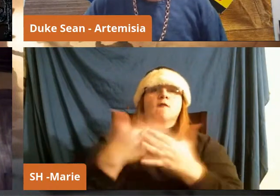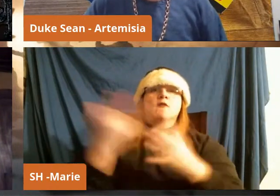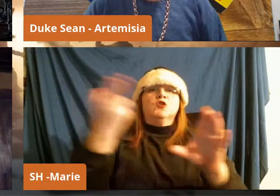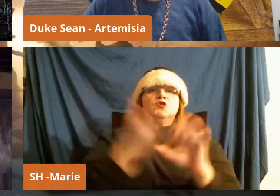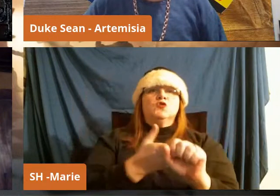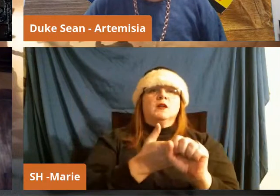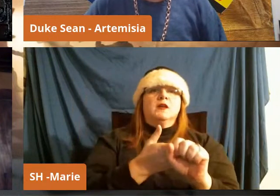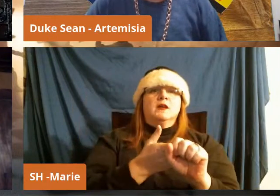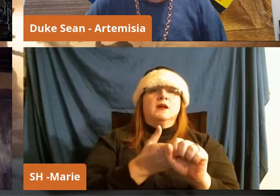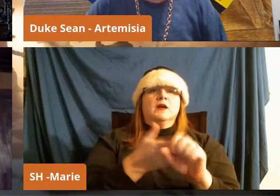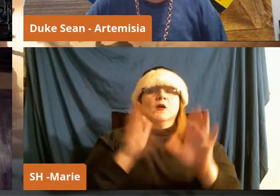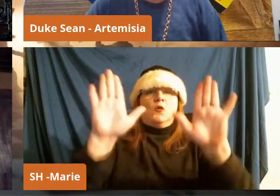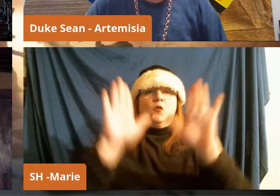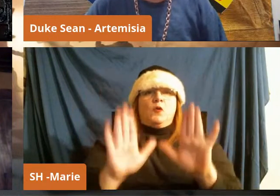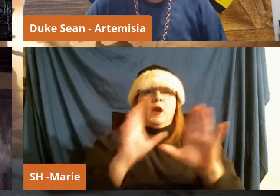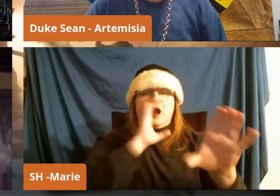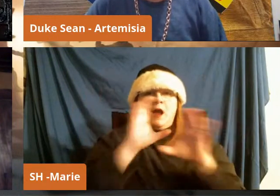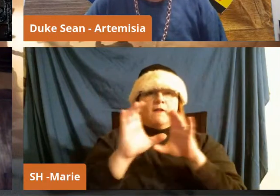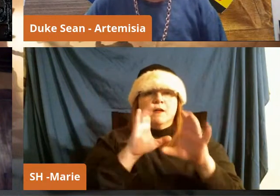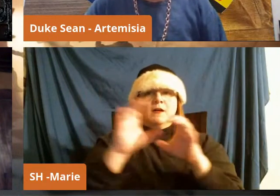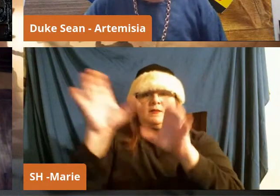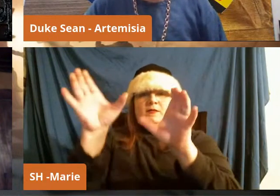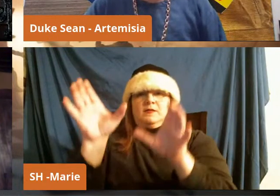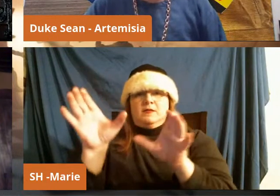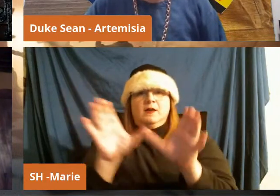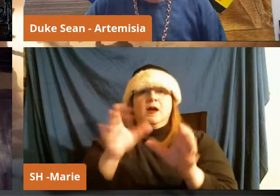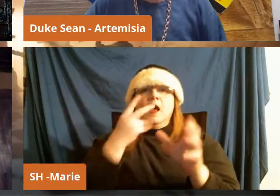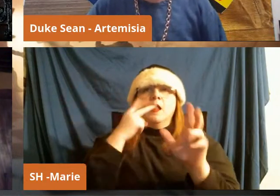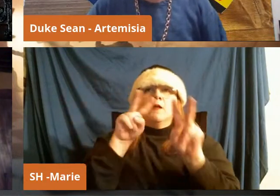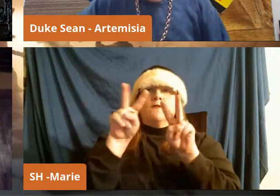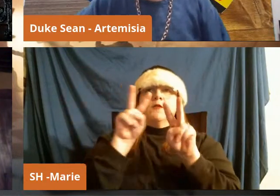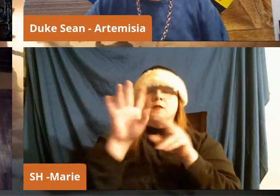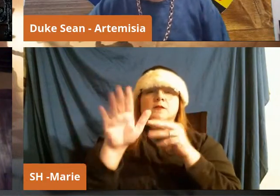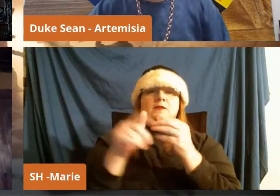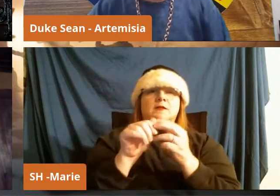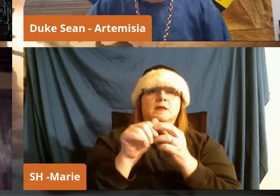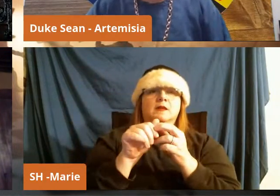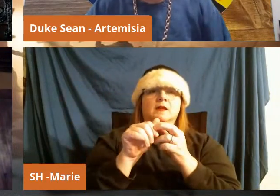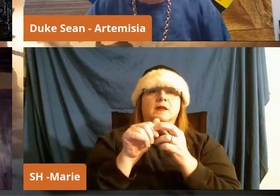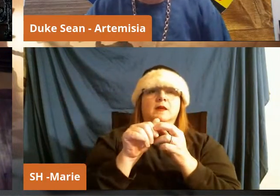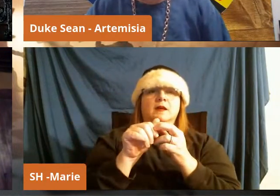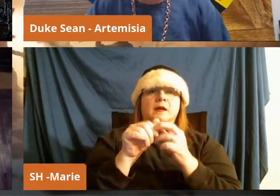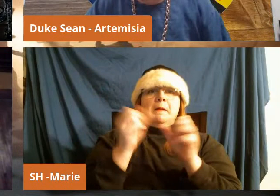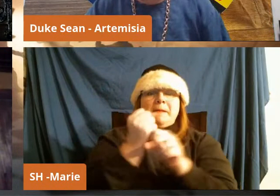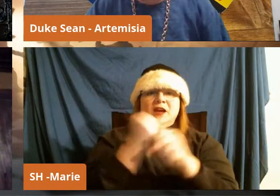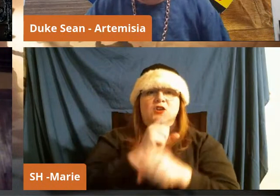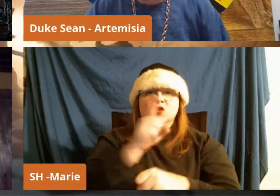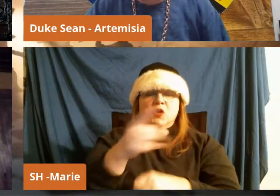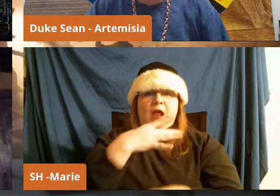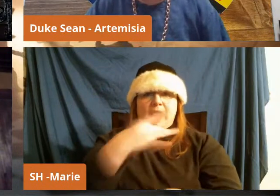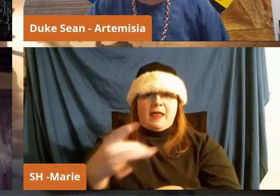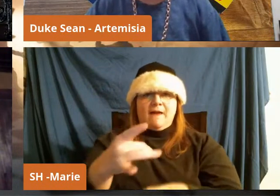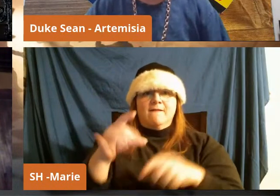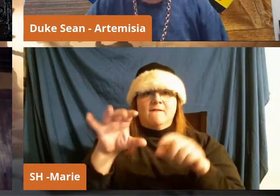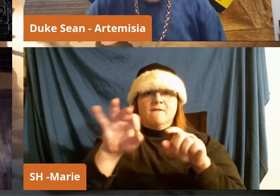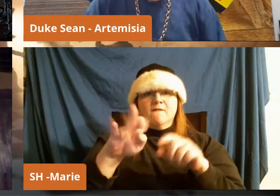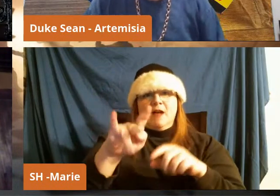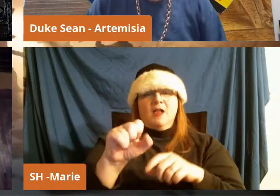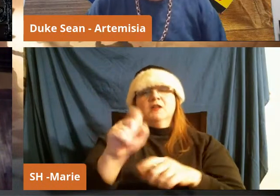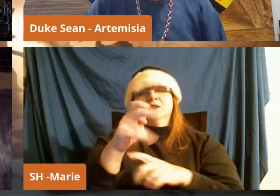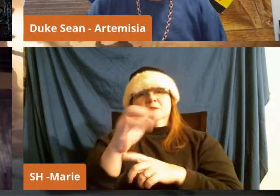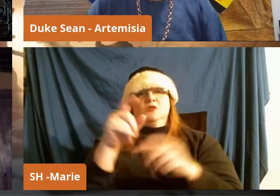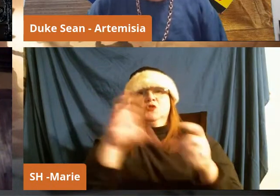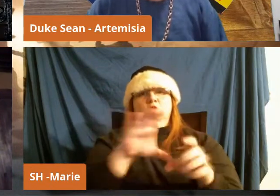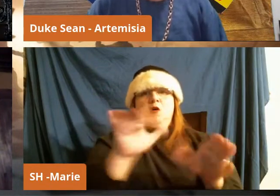We've had some great conversations in the chat here, and I'm looking forward to the rest of these series. Make sure you like, follow, comment, subscribe, do